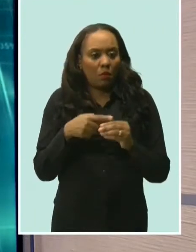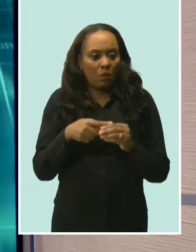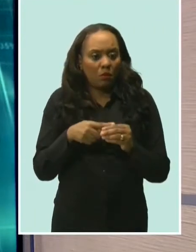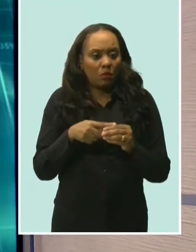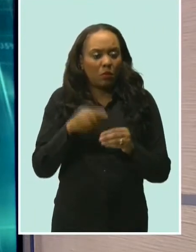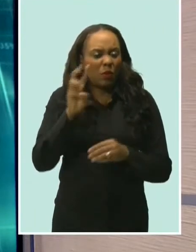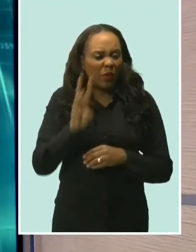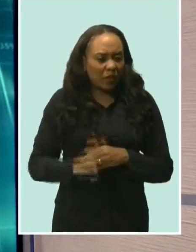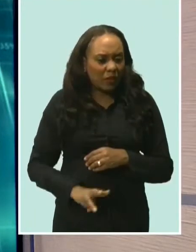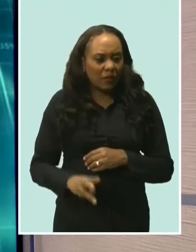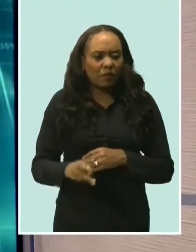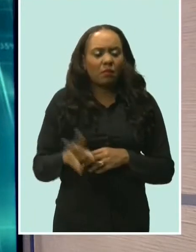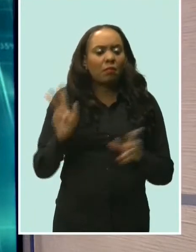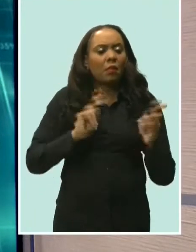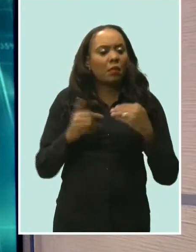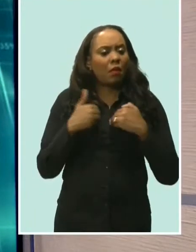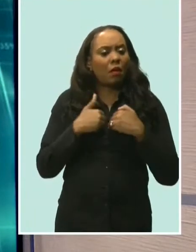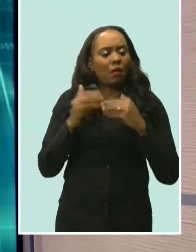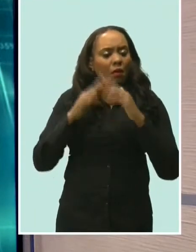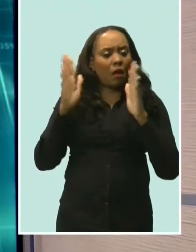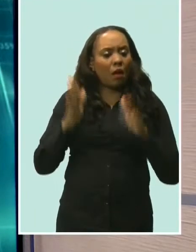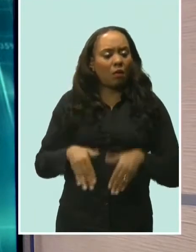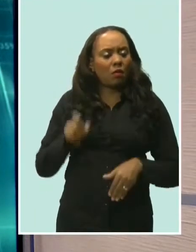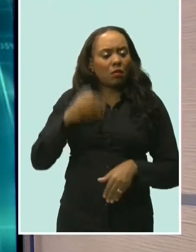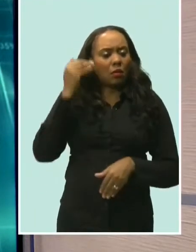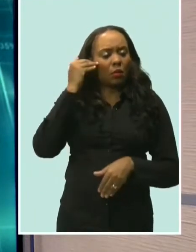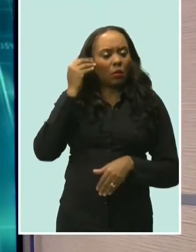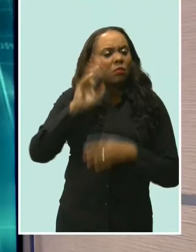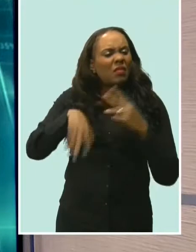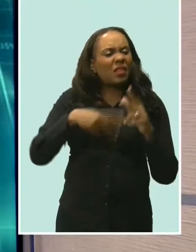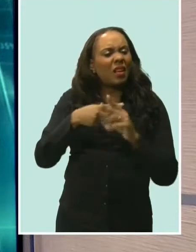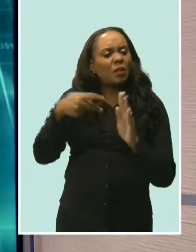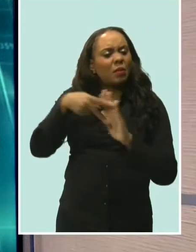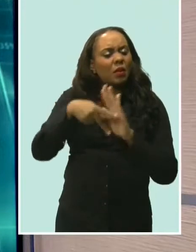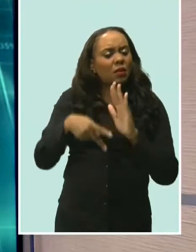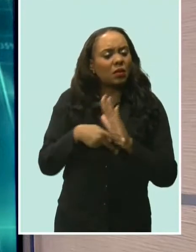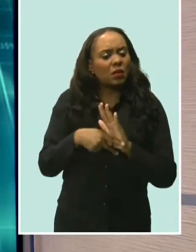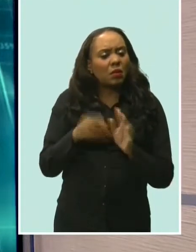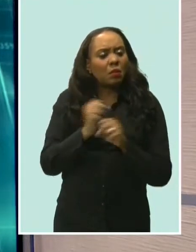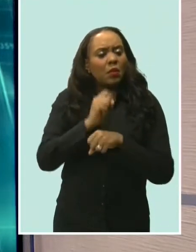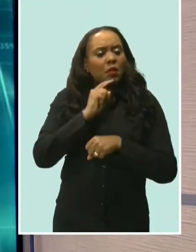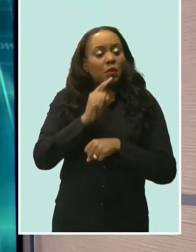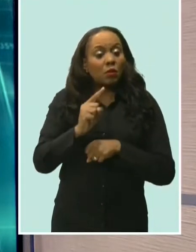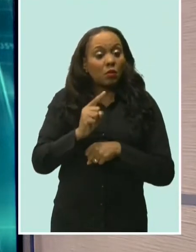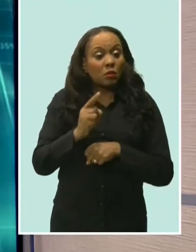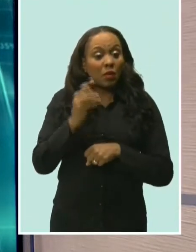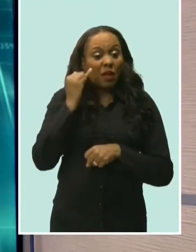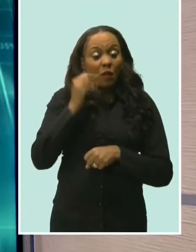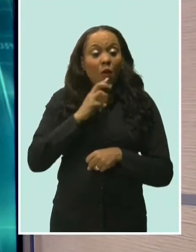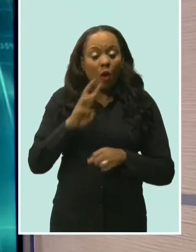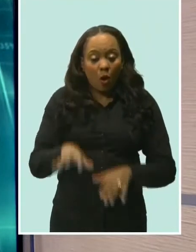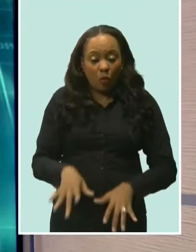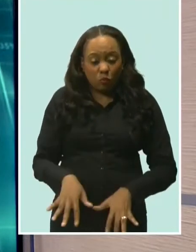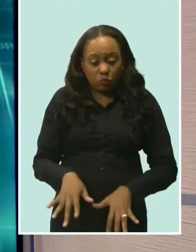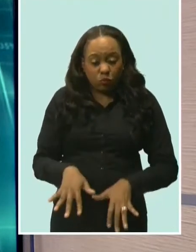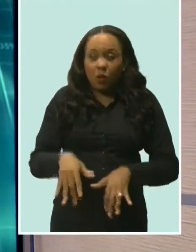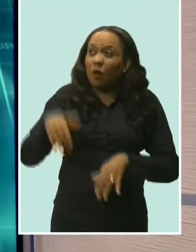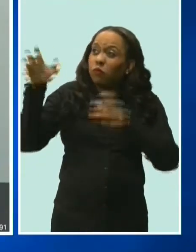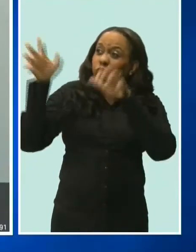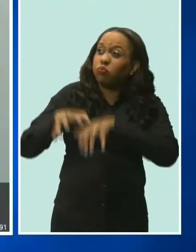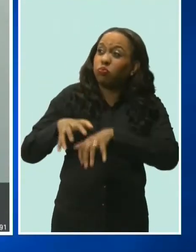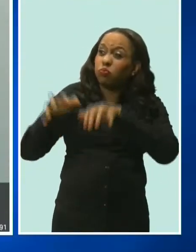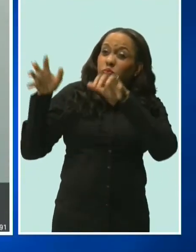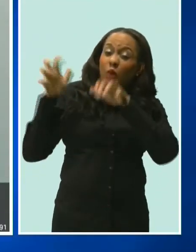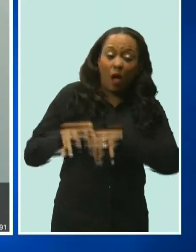homeowners should pay attention to the types of policies they have to ensure that they cover floods. Your